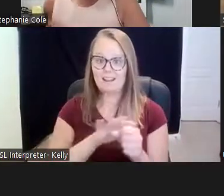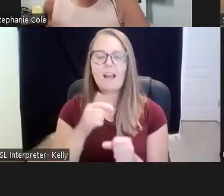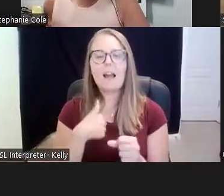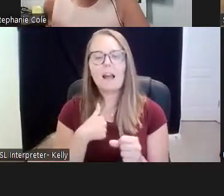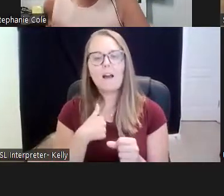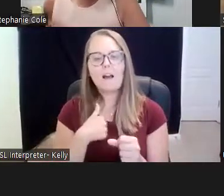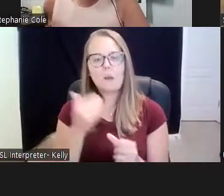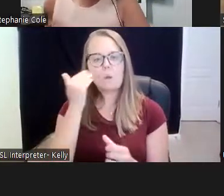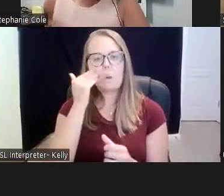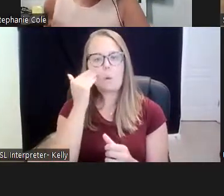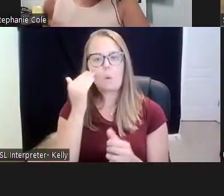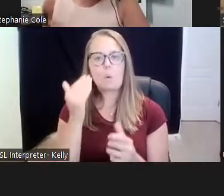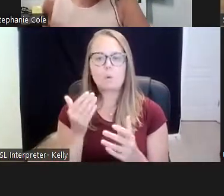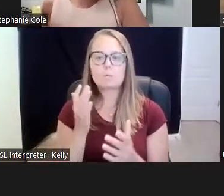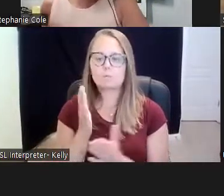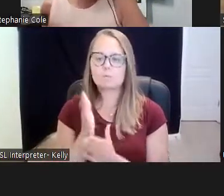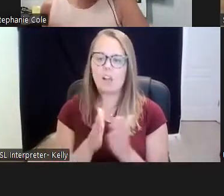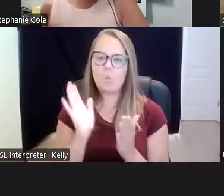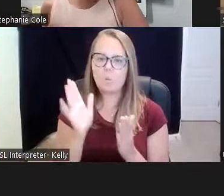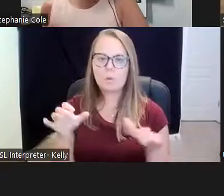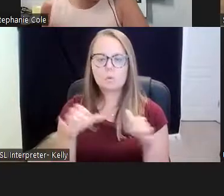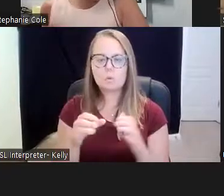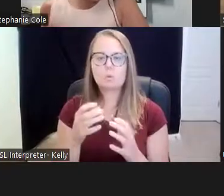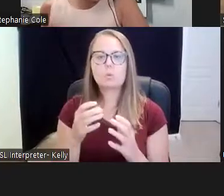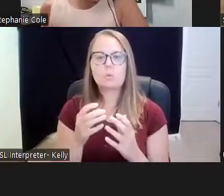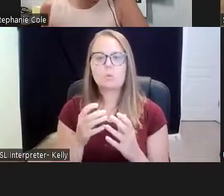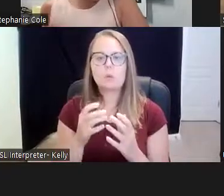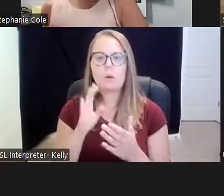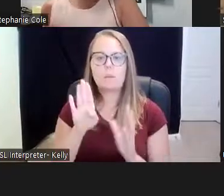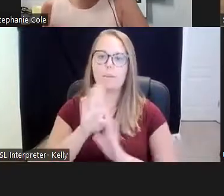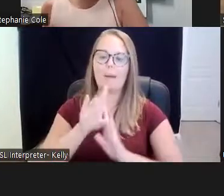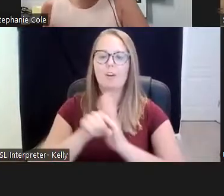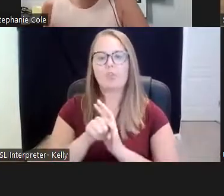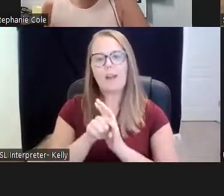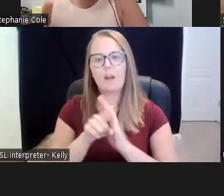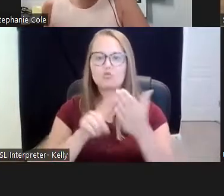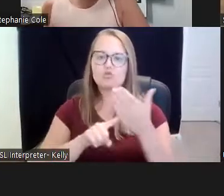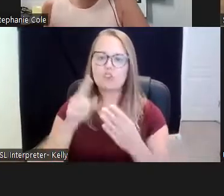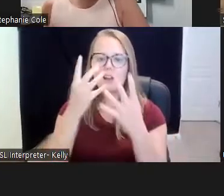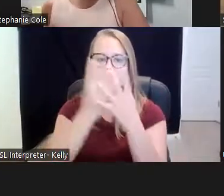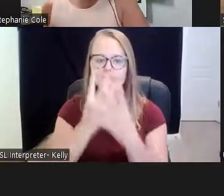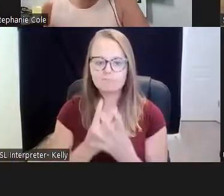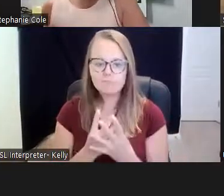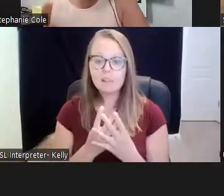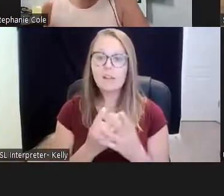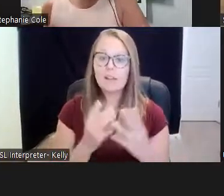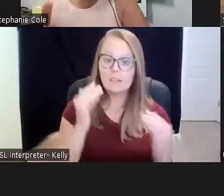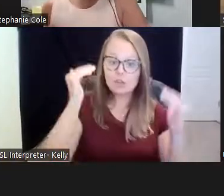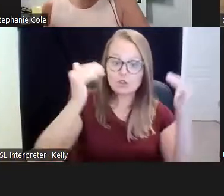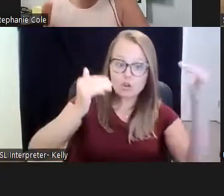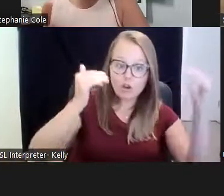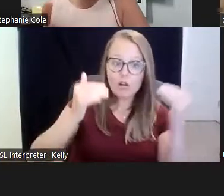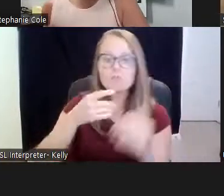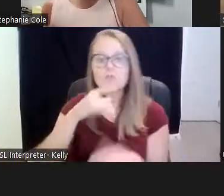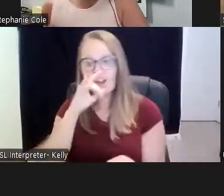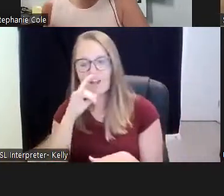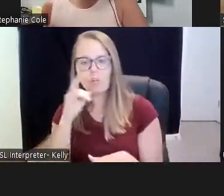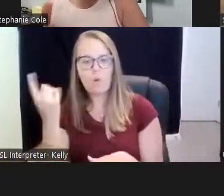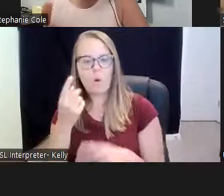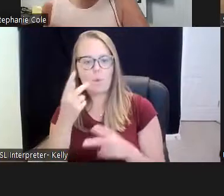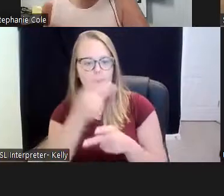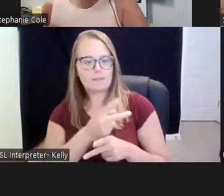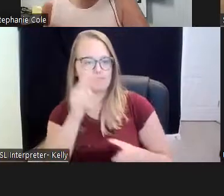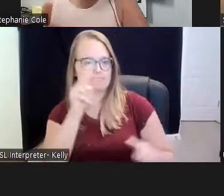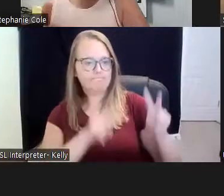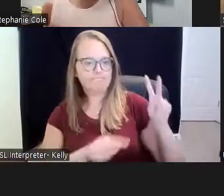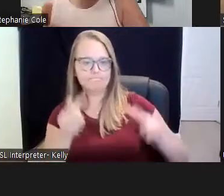some of them will do background checks, the sense is that since the adult and the child are always under the supervision of a